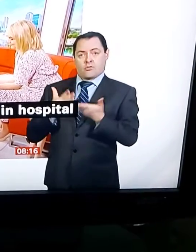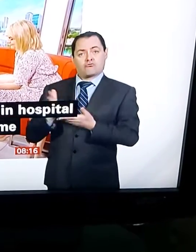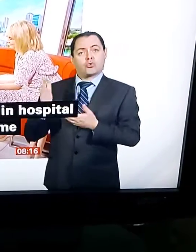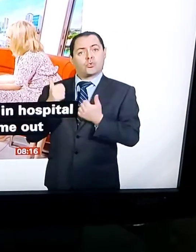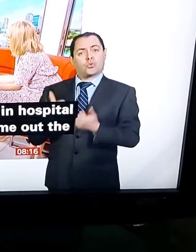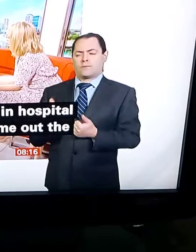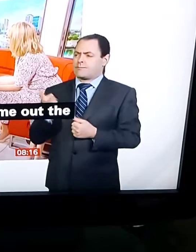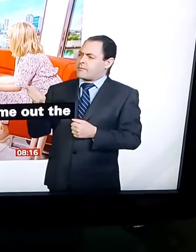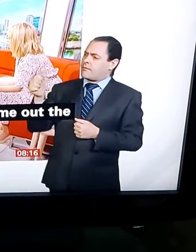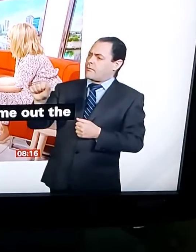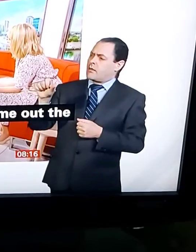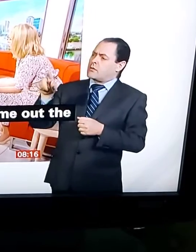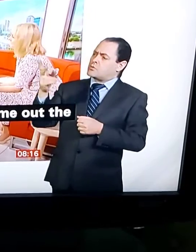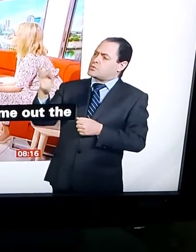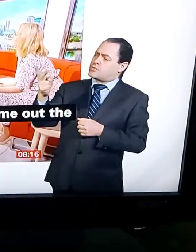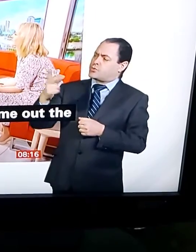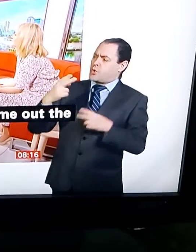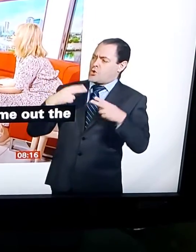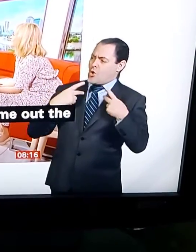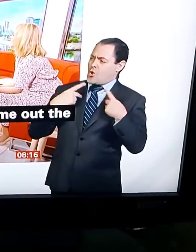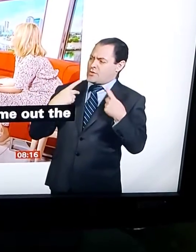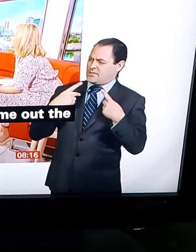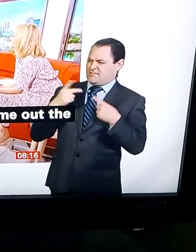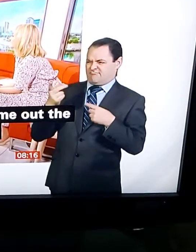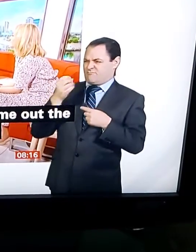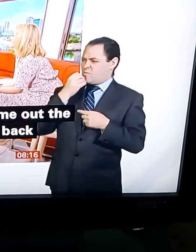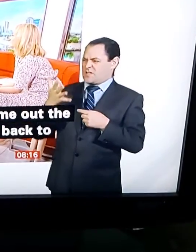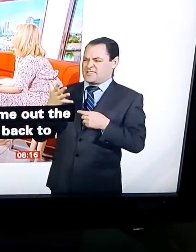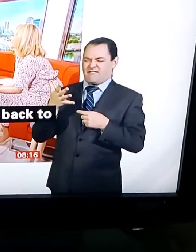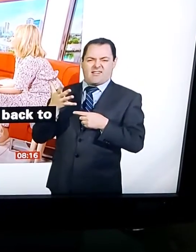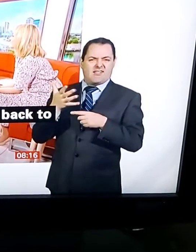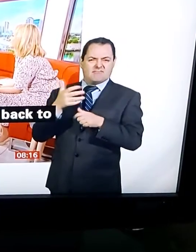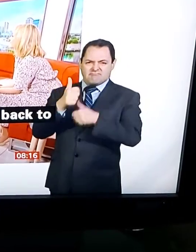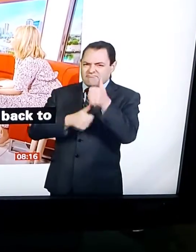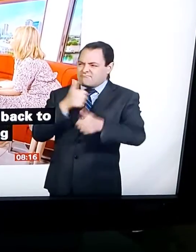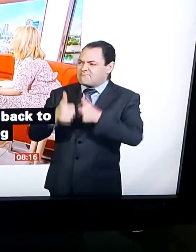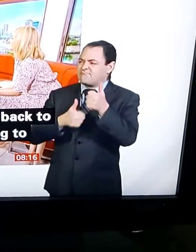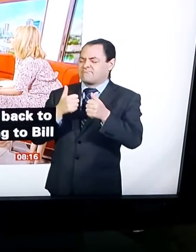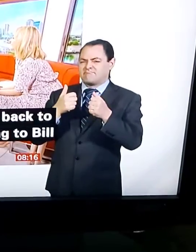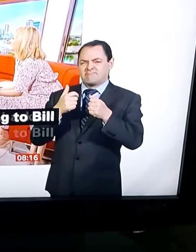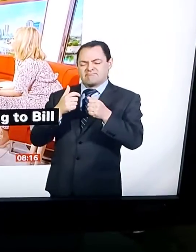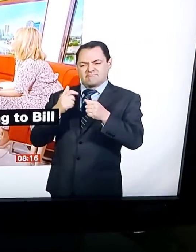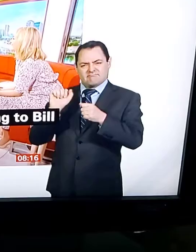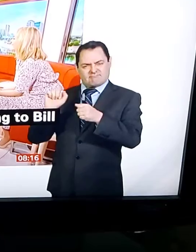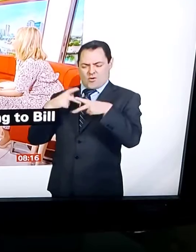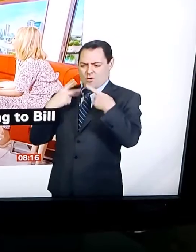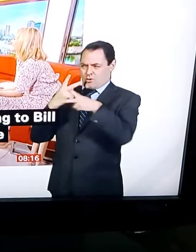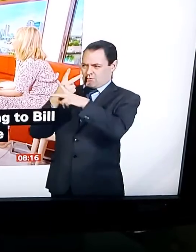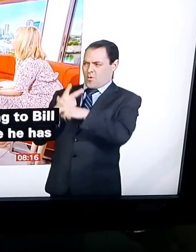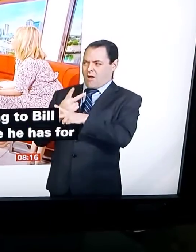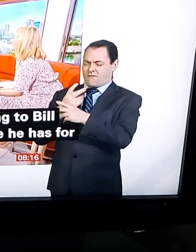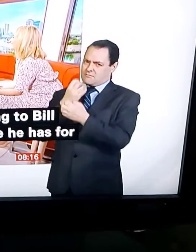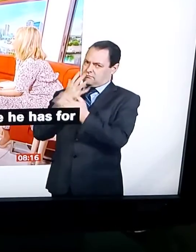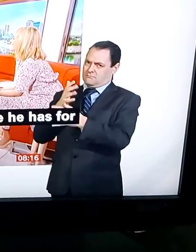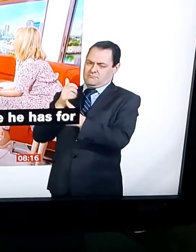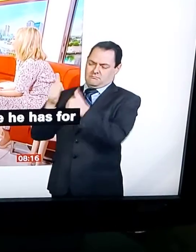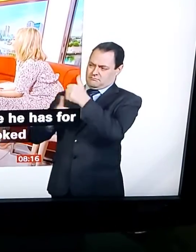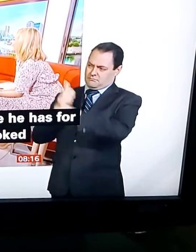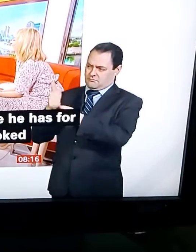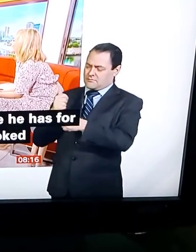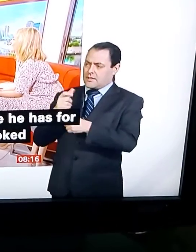Sarah, listening to Bill and that the wonderful praise that he has for those nursing staff that looked after him. Louise talked